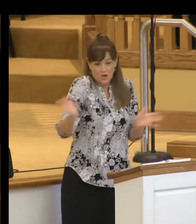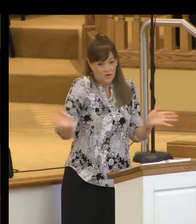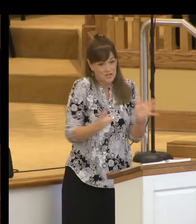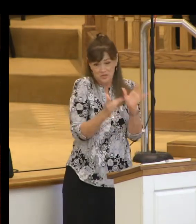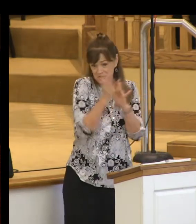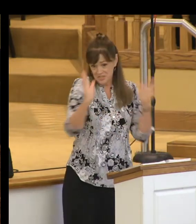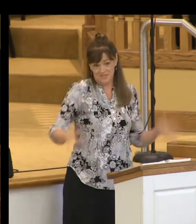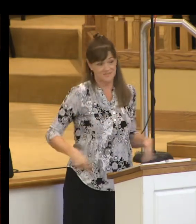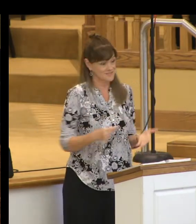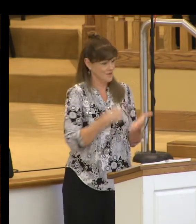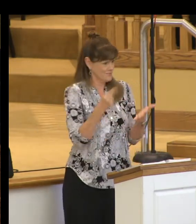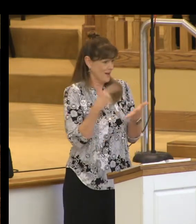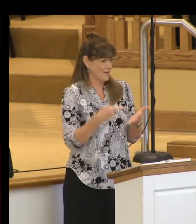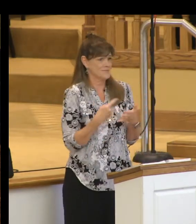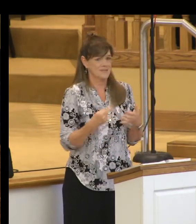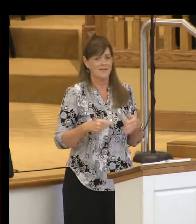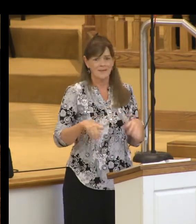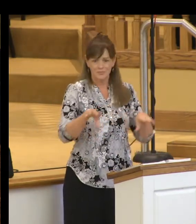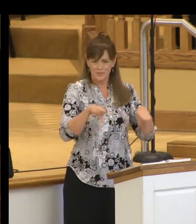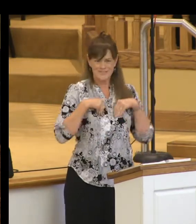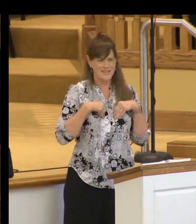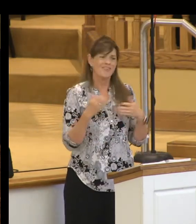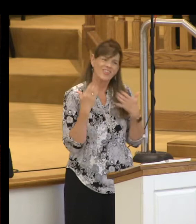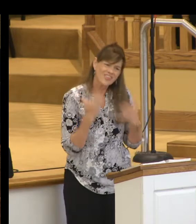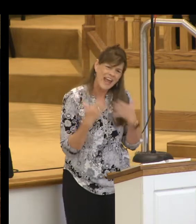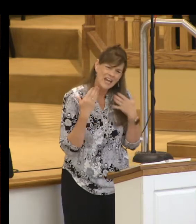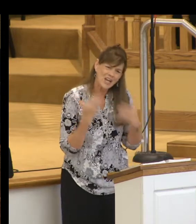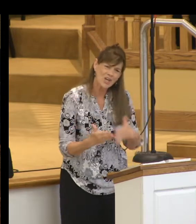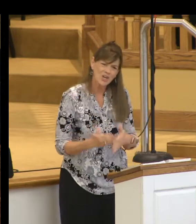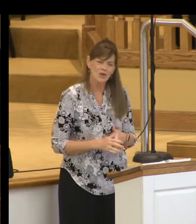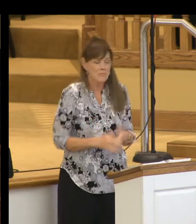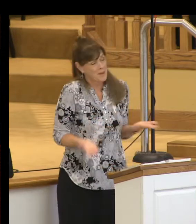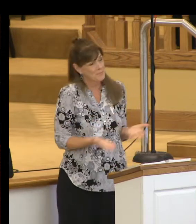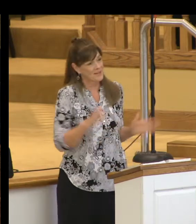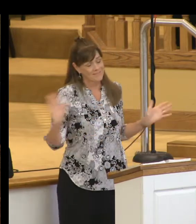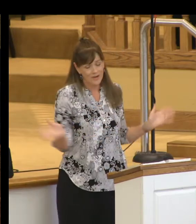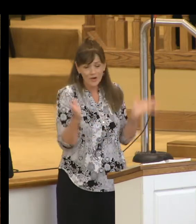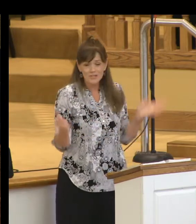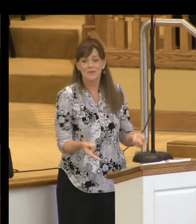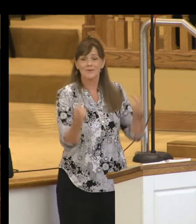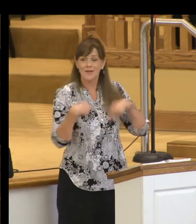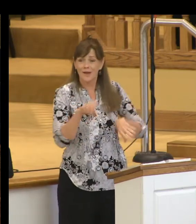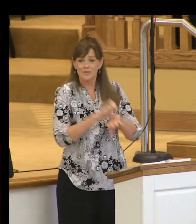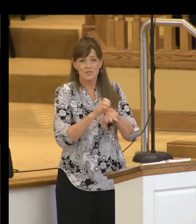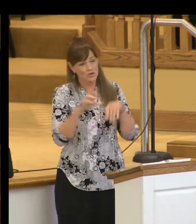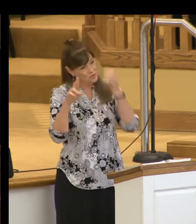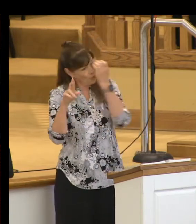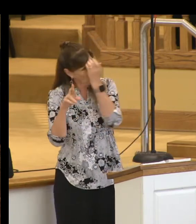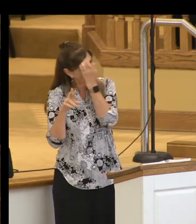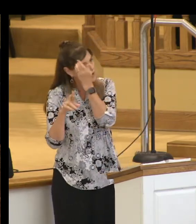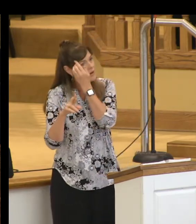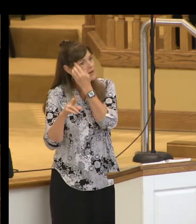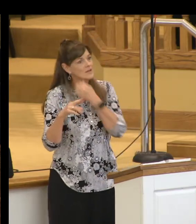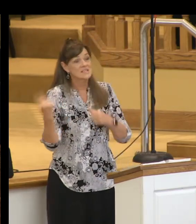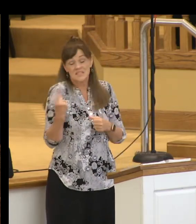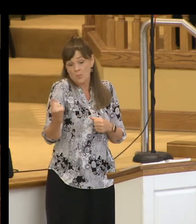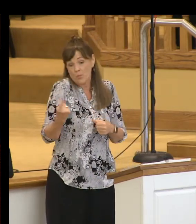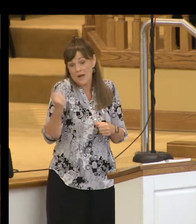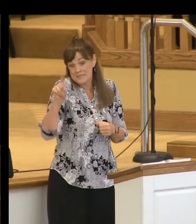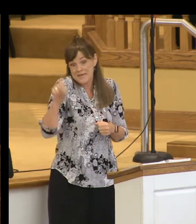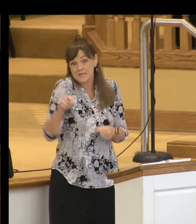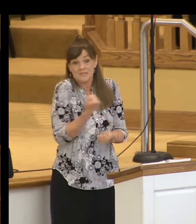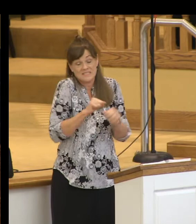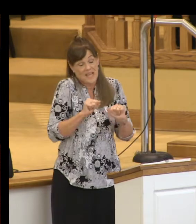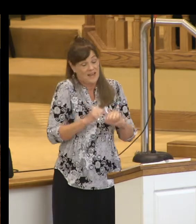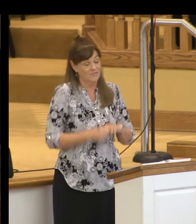John Romans, like, oh, thank you so much. And maybe that'll be enough to get them back in church, and or maybe someone needs to be saved. And so we